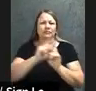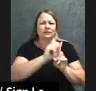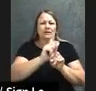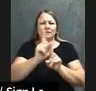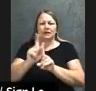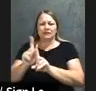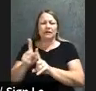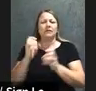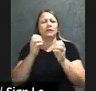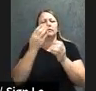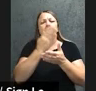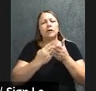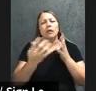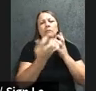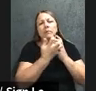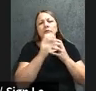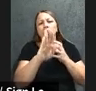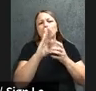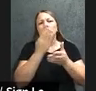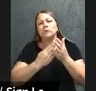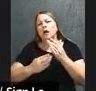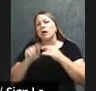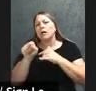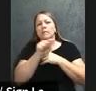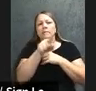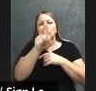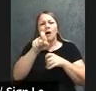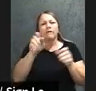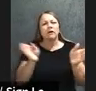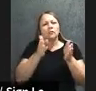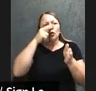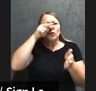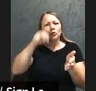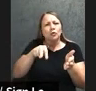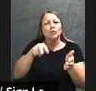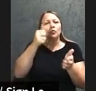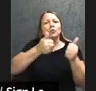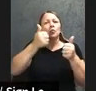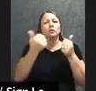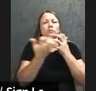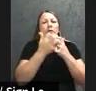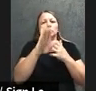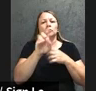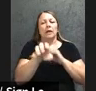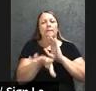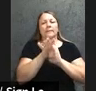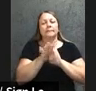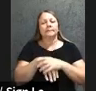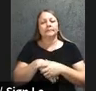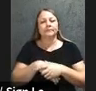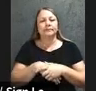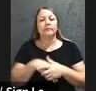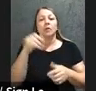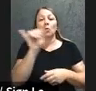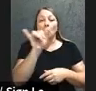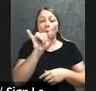more appropriate depending on your needs. So I encourage you to look at that section of the CDC website. We also have this type